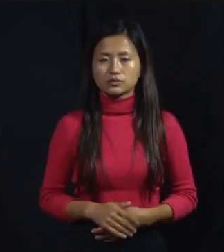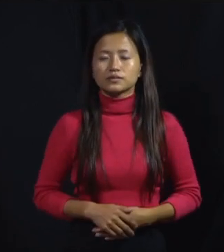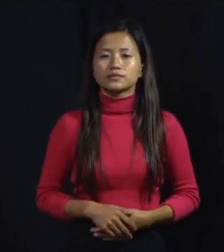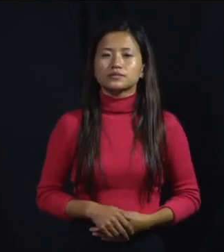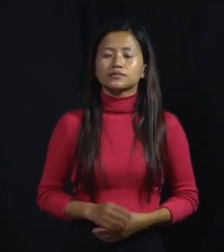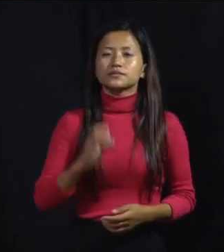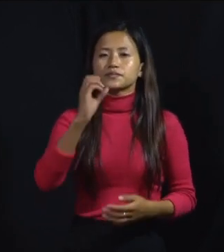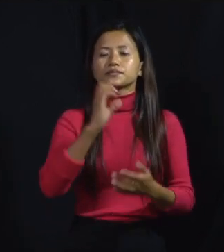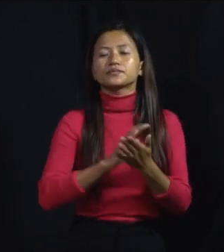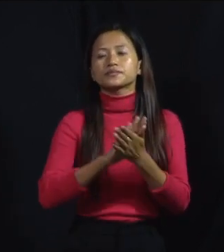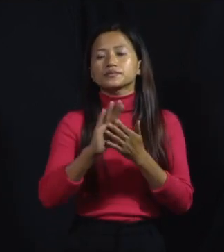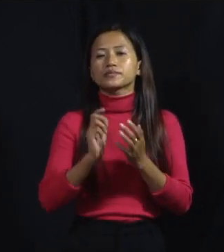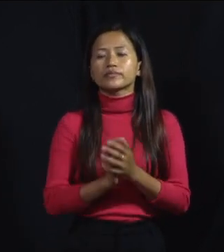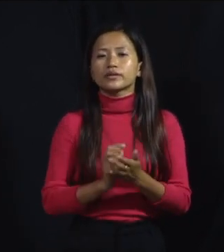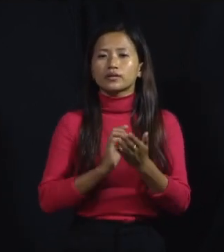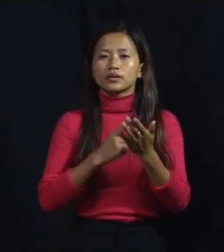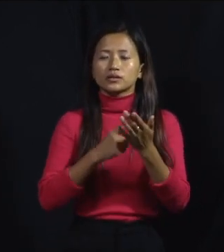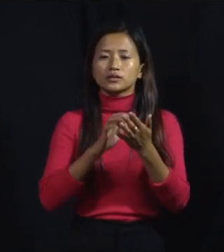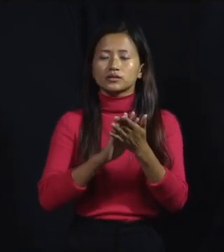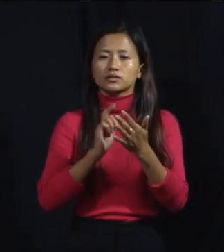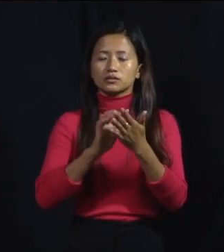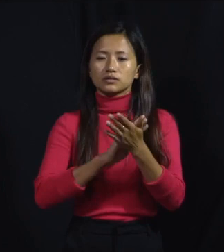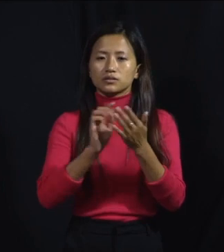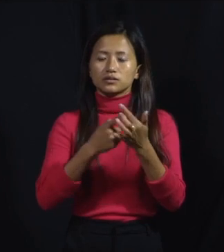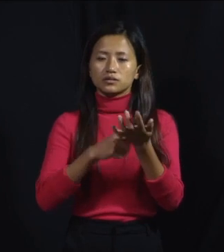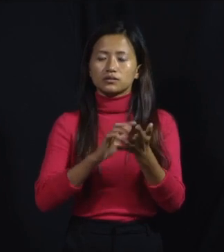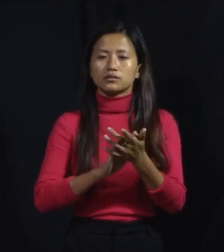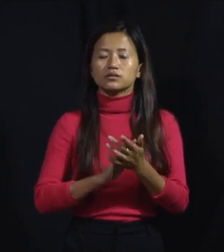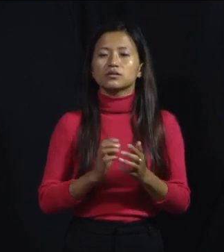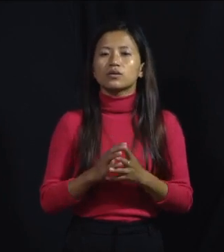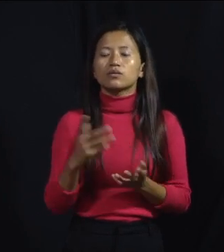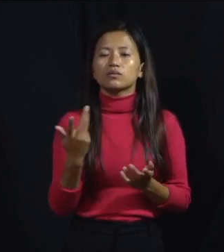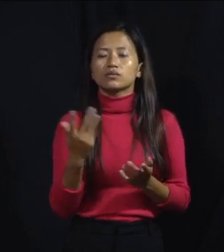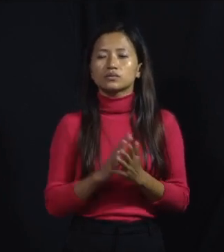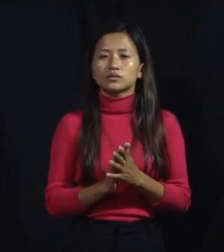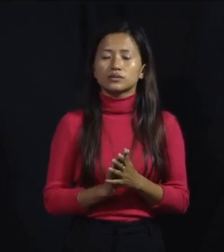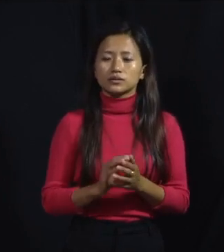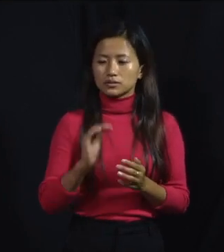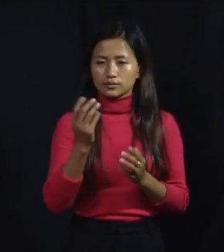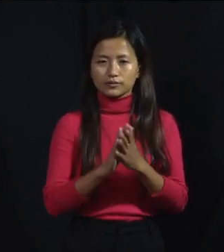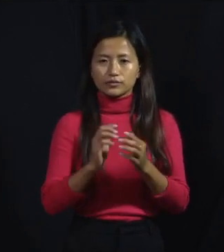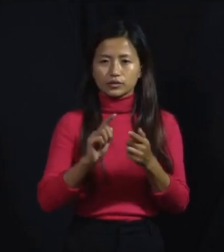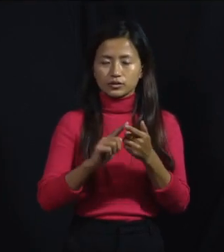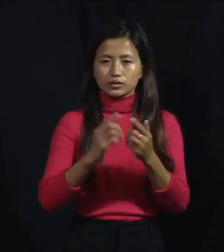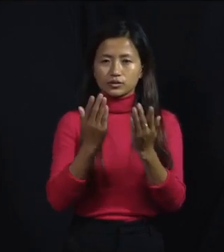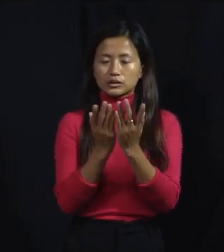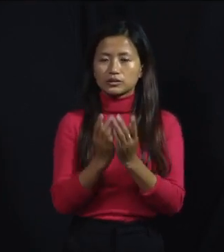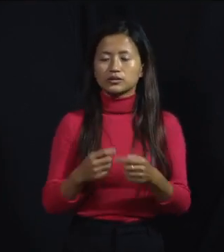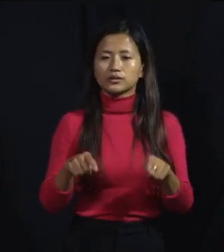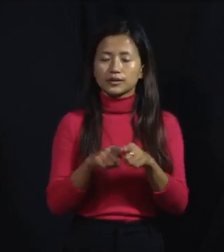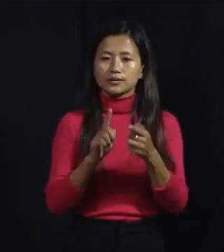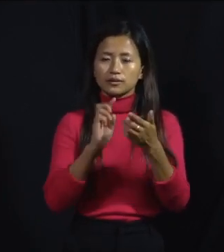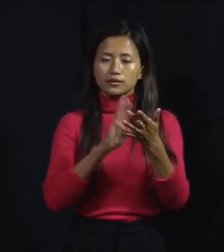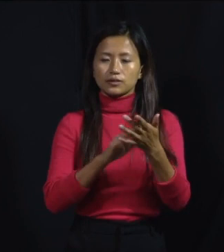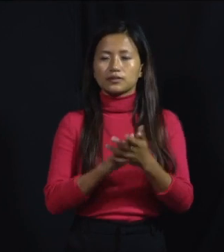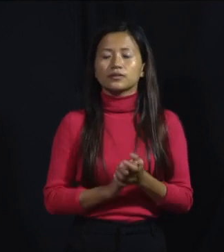this chapter, hereditary and environment, what are some of the educational implications? Let us try to understand them one